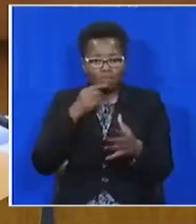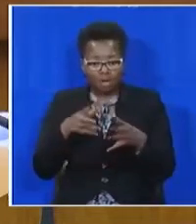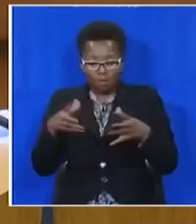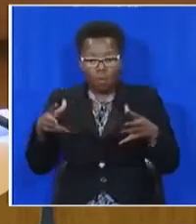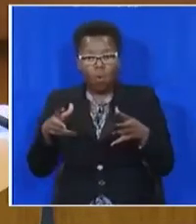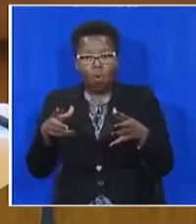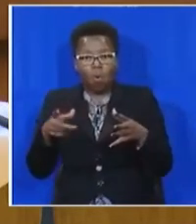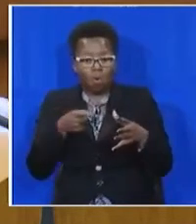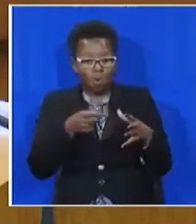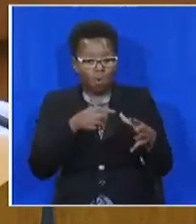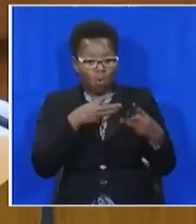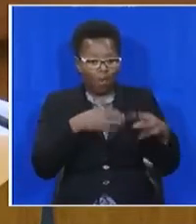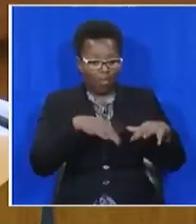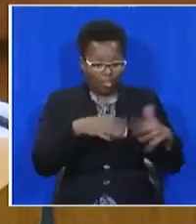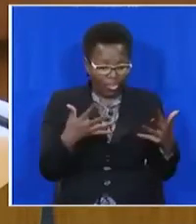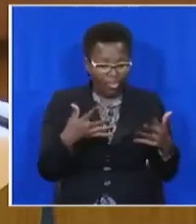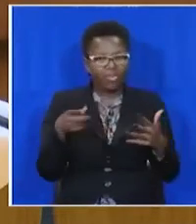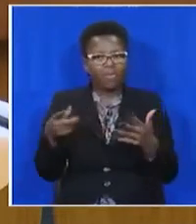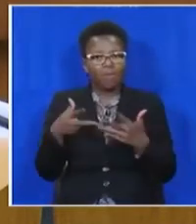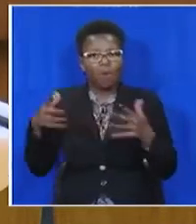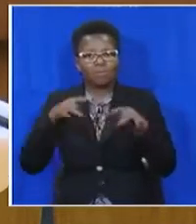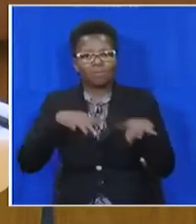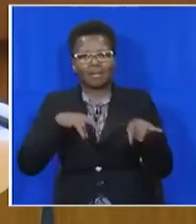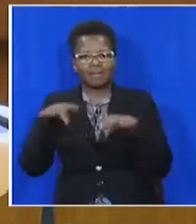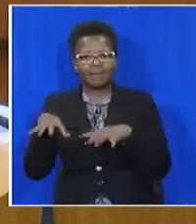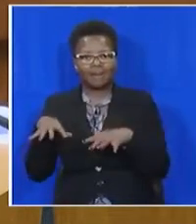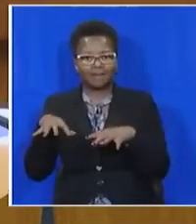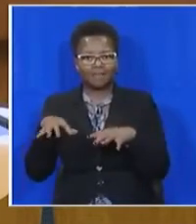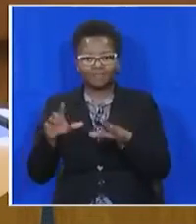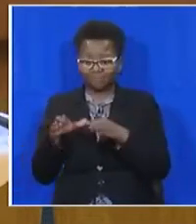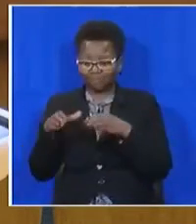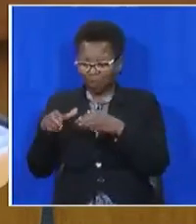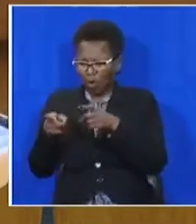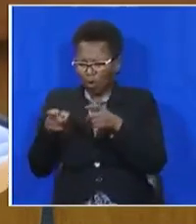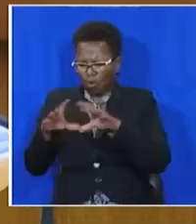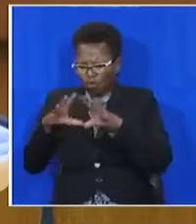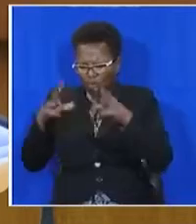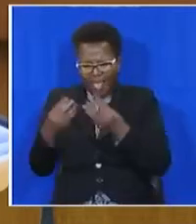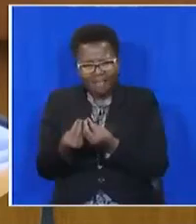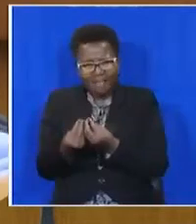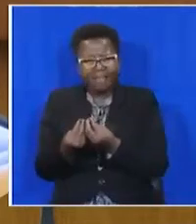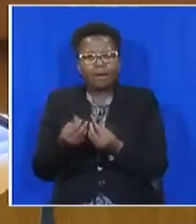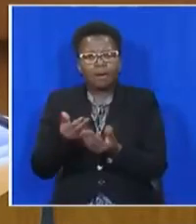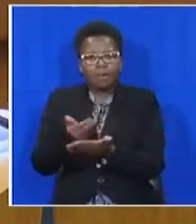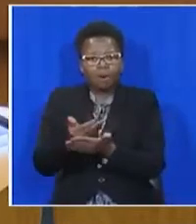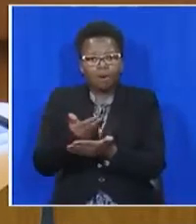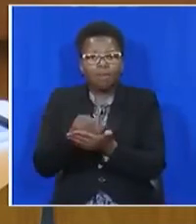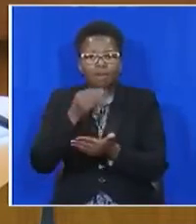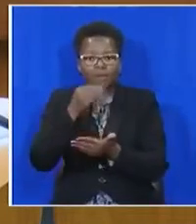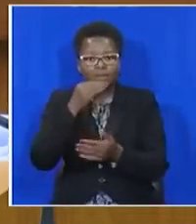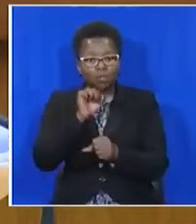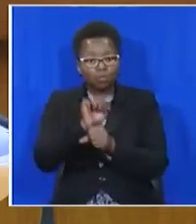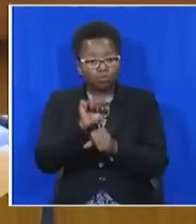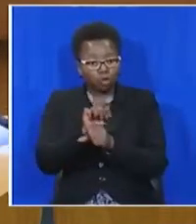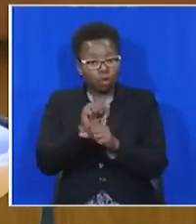of unemployment. Capitalism is incapable of producing sustainable and quality jobs for